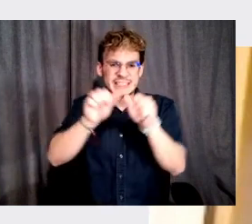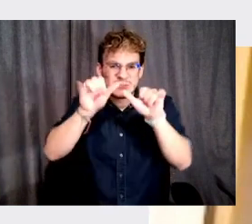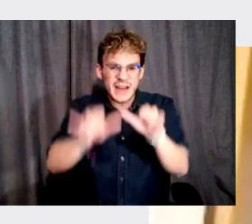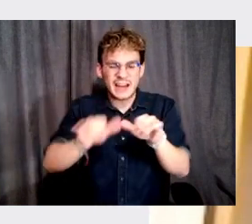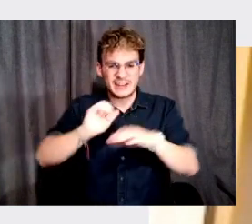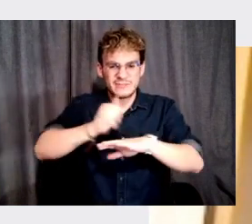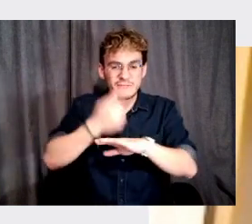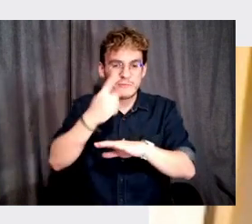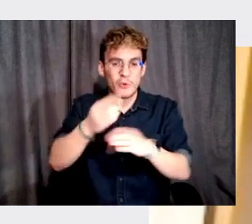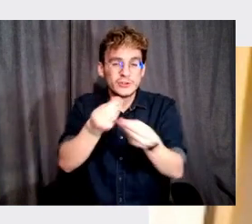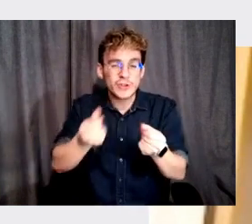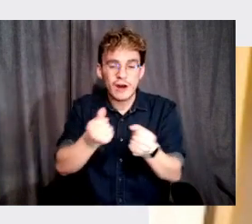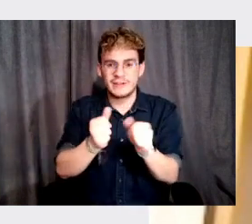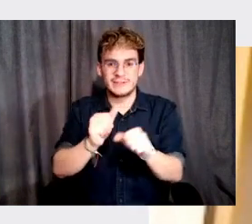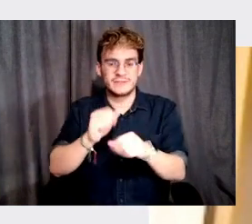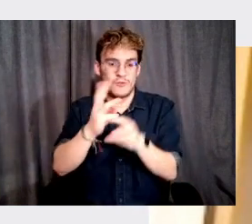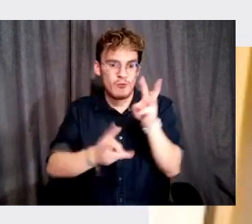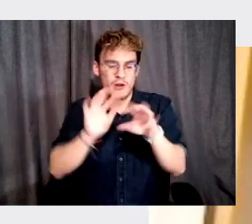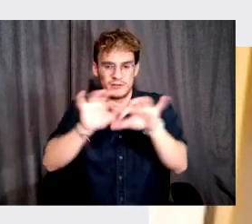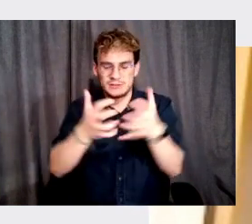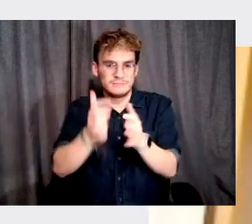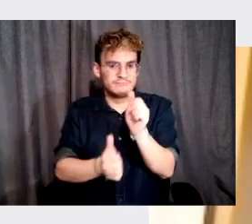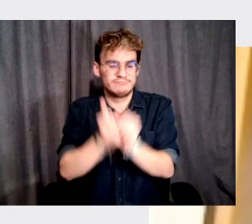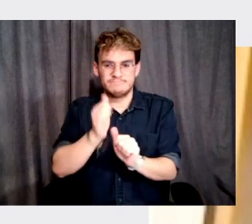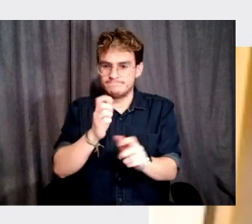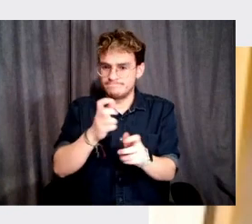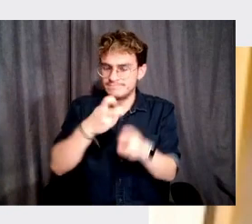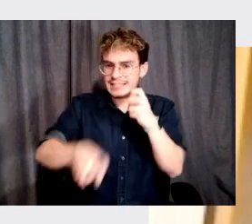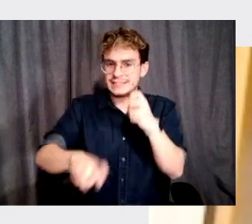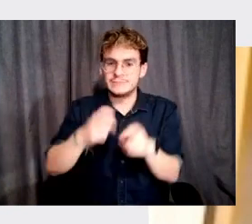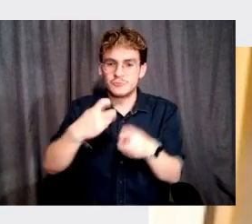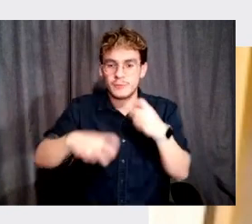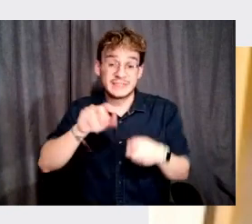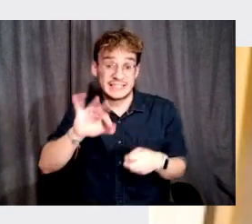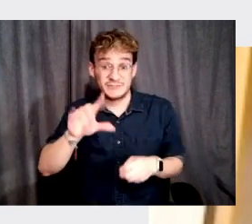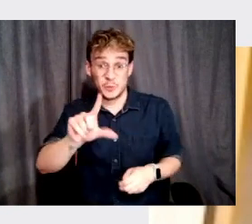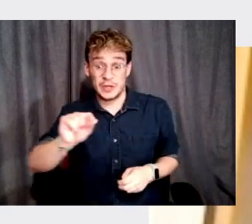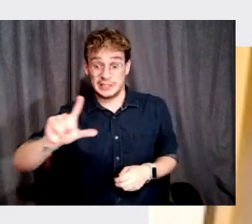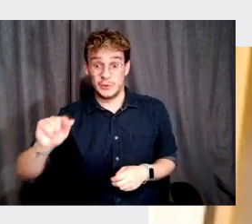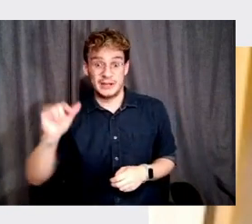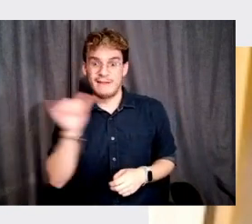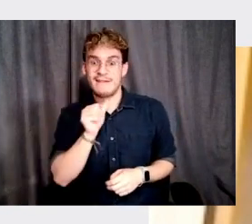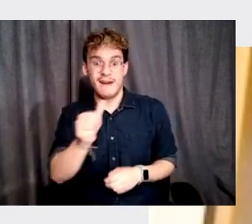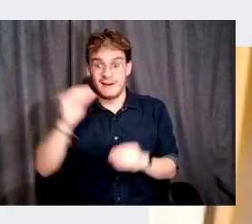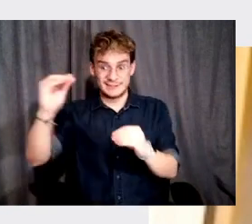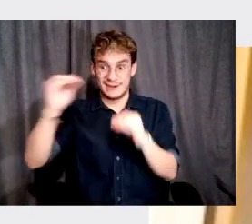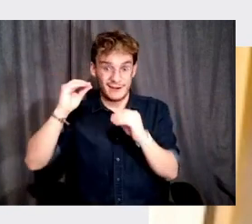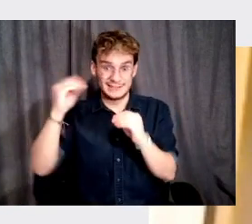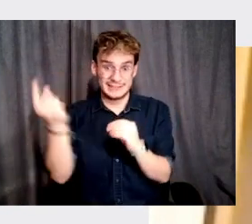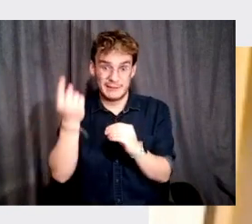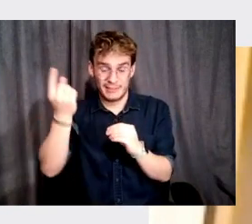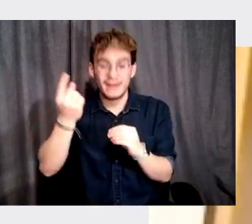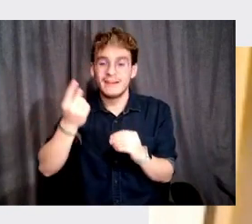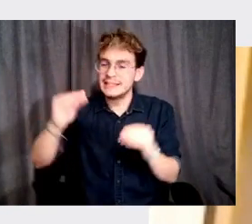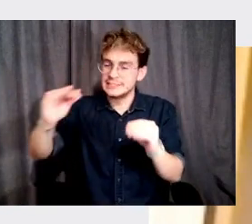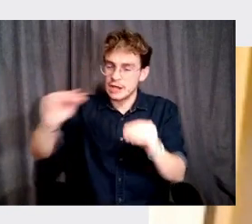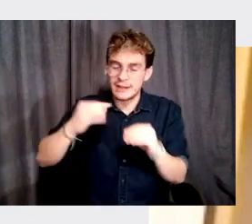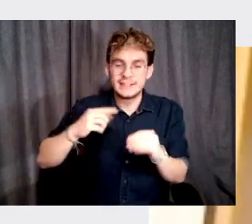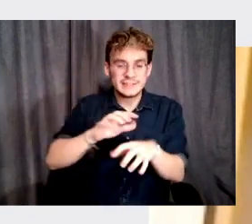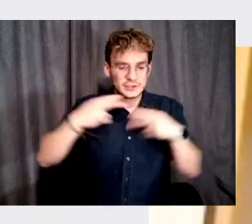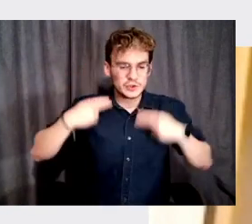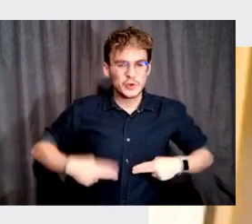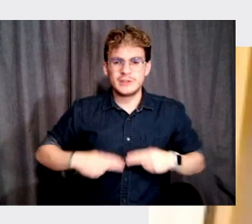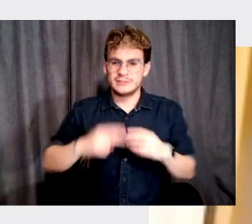solving the world's most intractable problems. If 2020 has taught us anything, it's that while we as humans are adaptable,